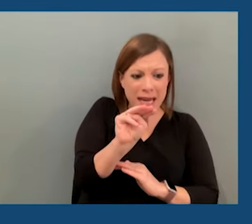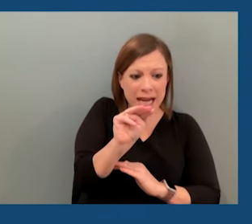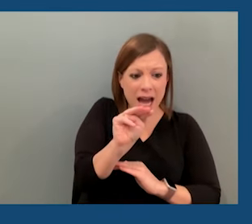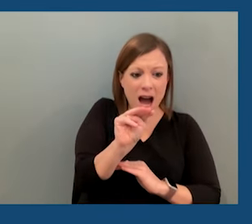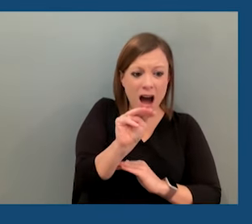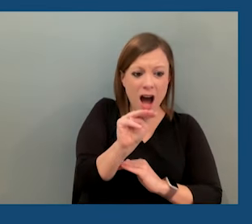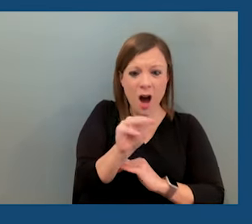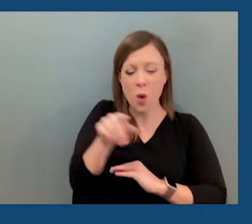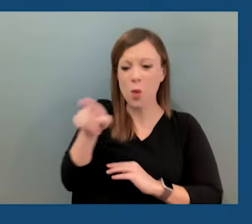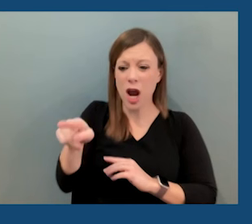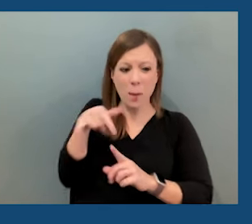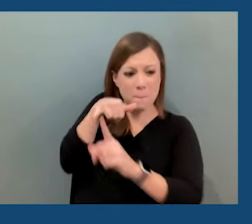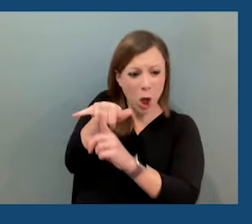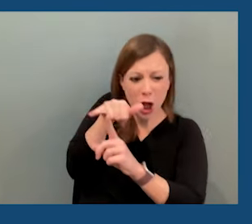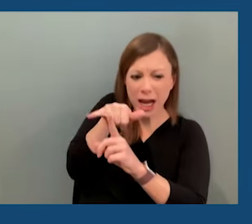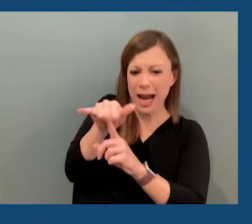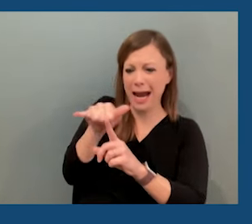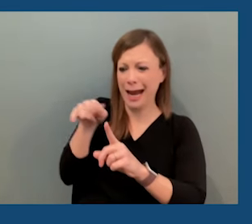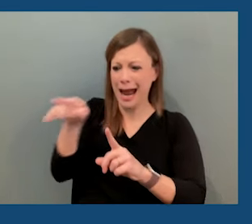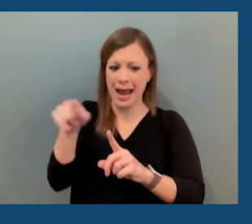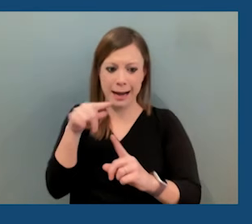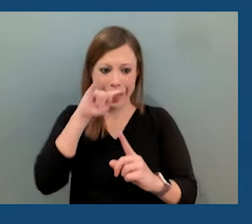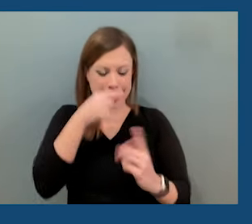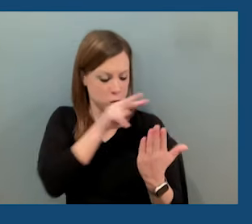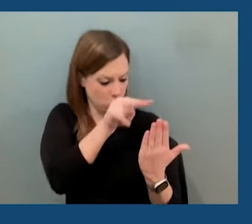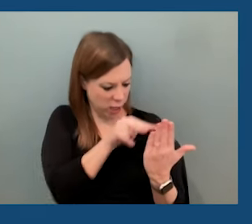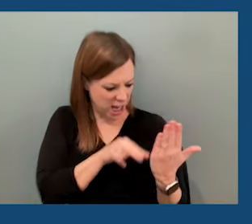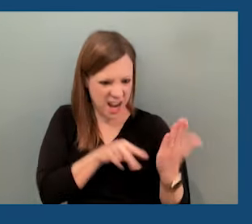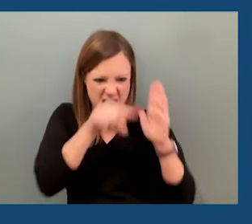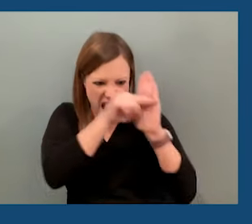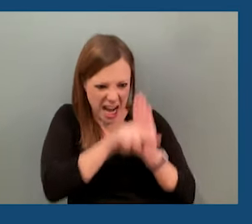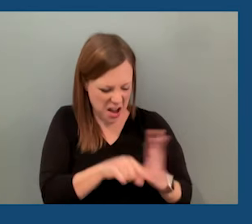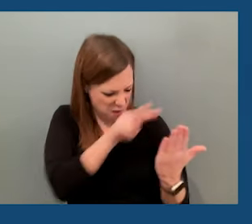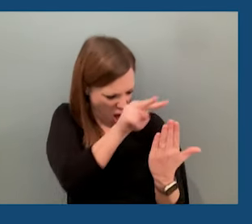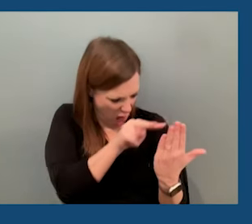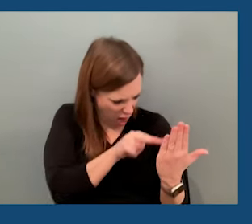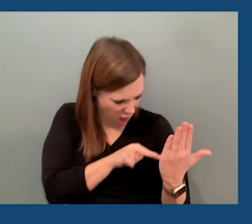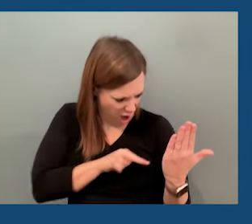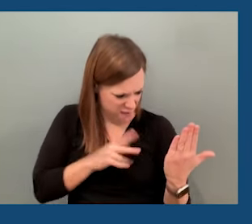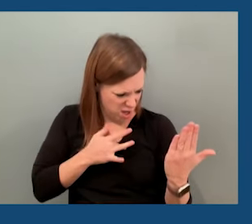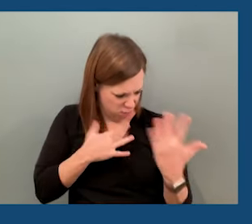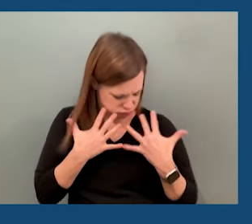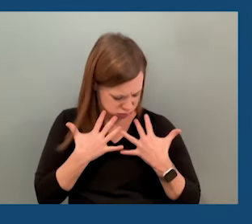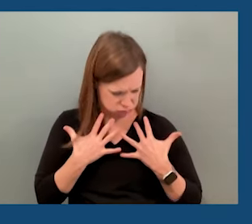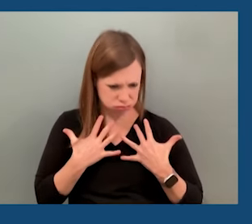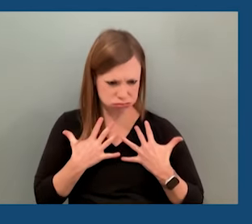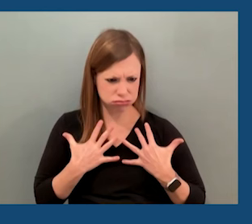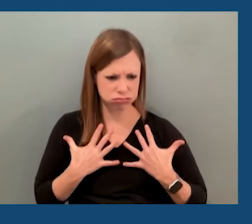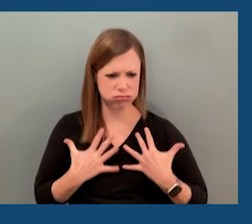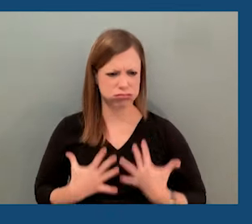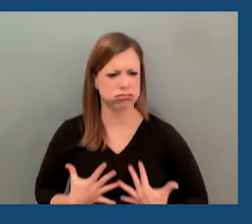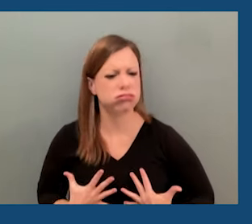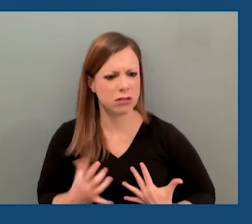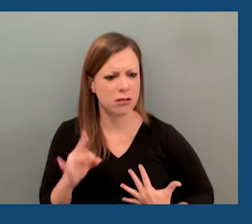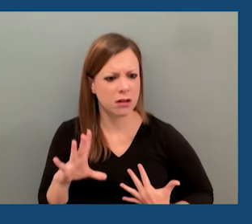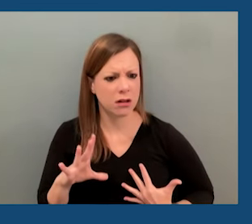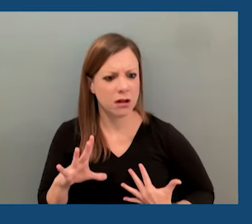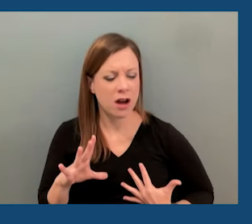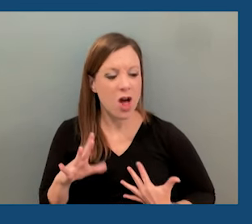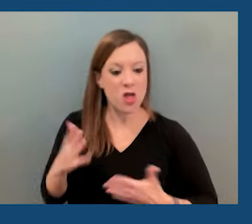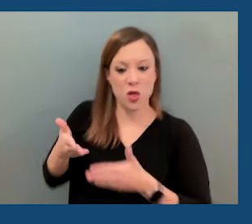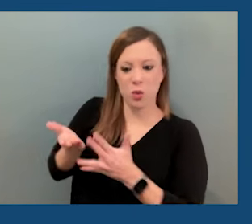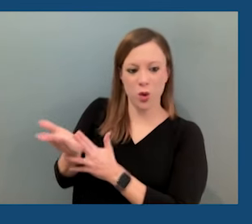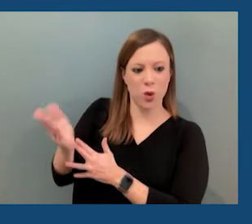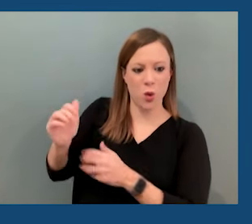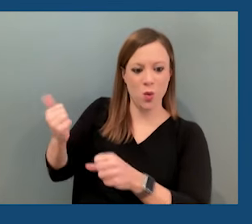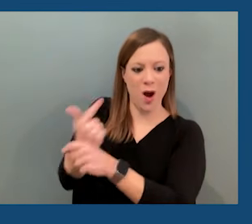dark, dark place, and the negative images that are bombarded against them through algorithms that are intended to capture